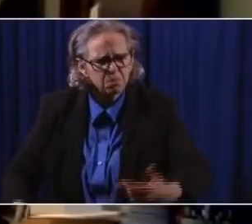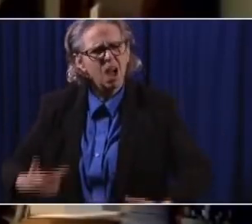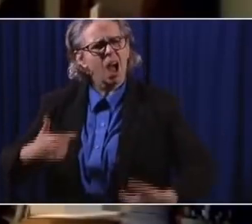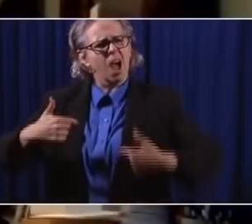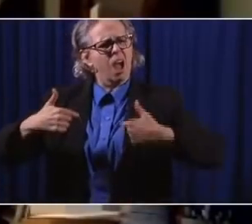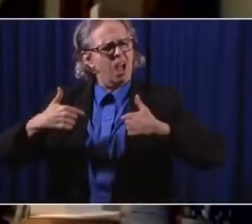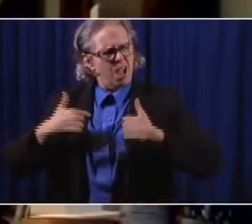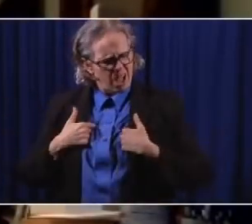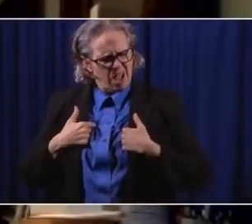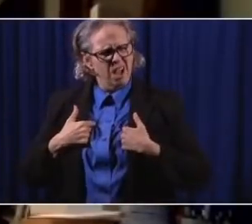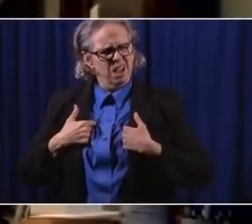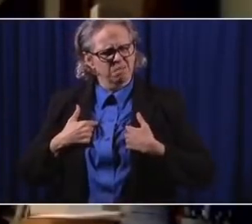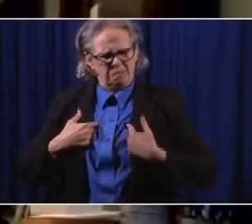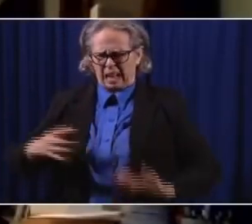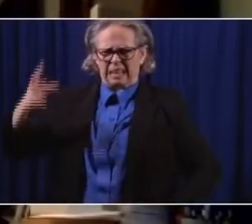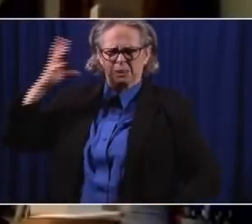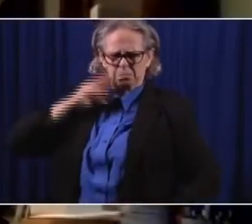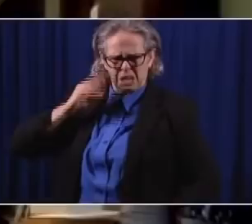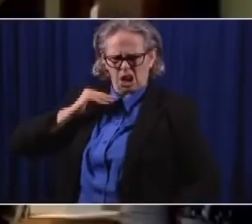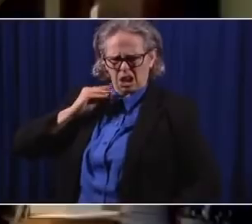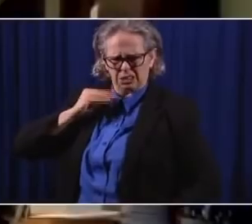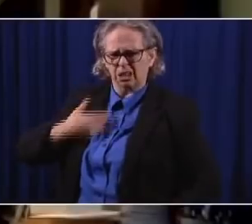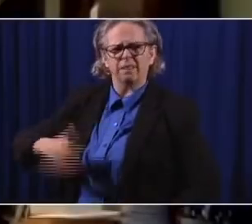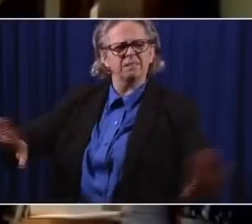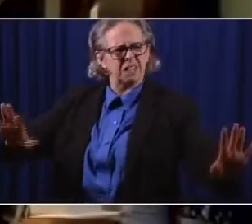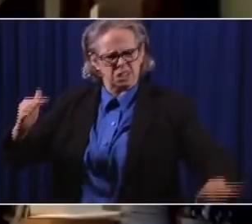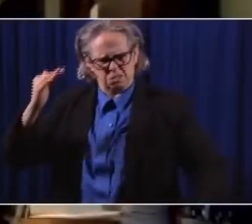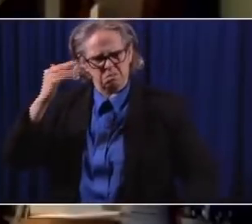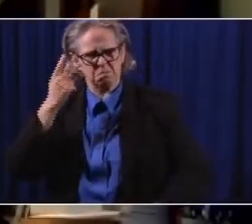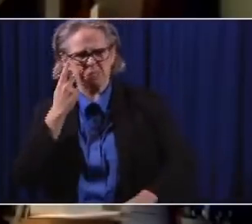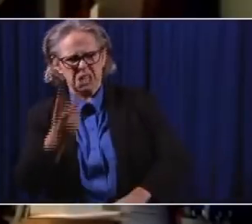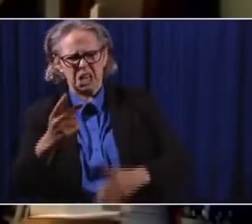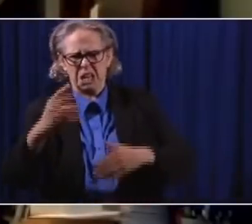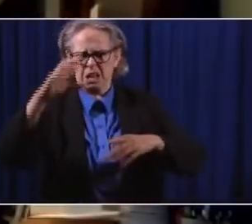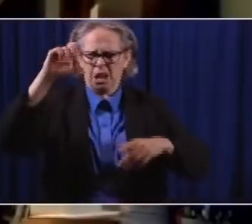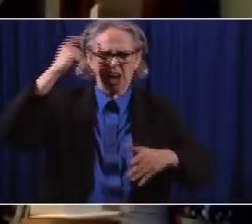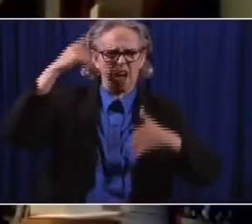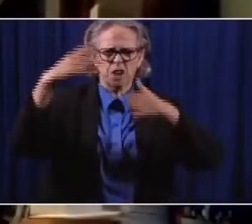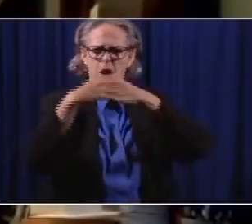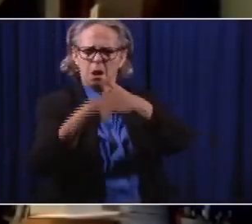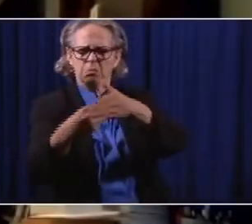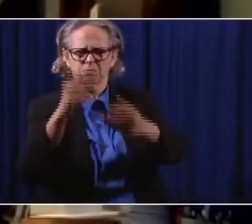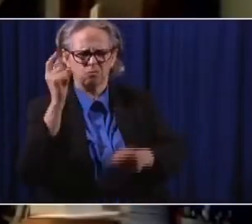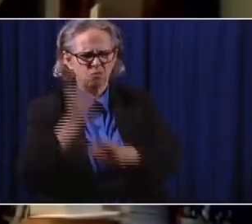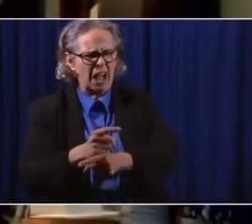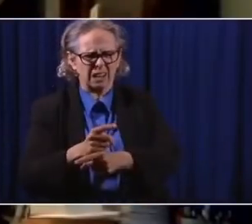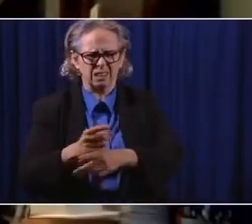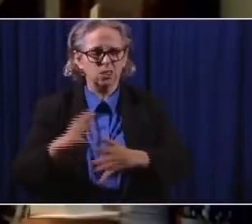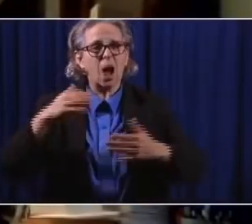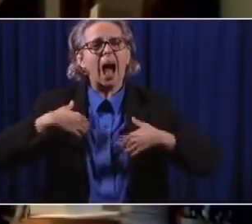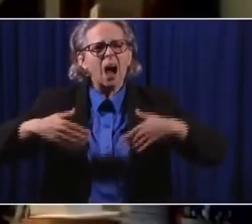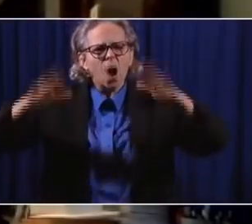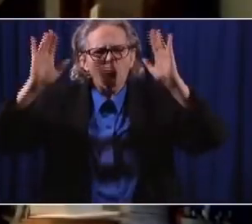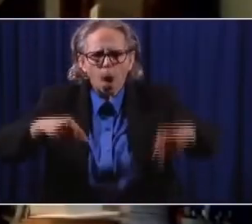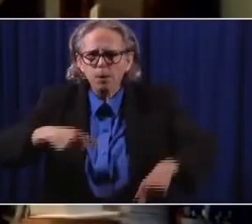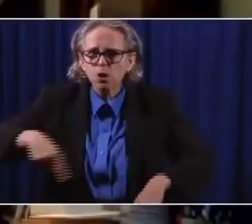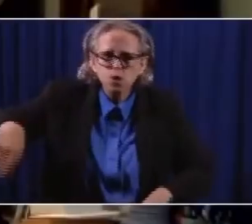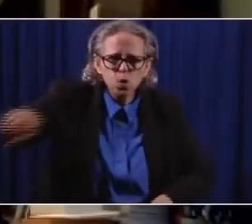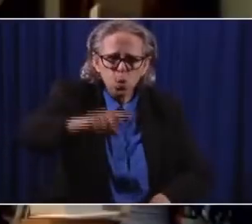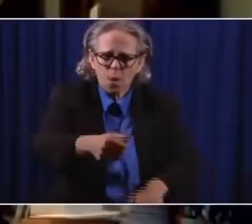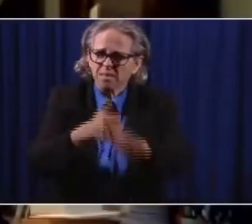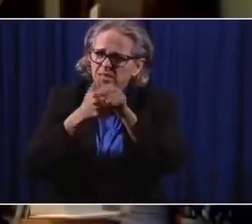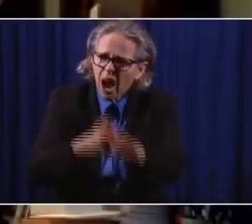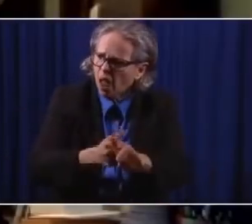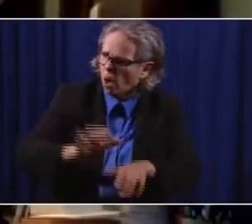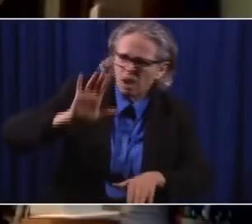to do is exactly the right thing to do. And I hope that you follow his advice and direction. He